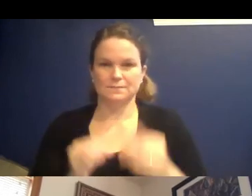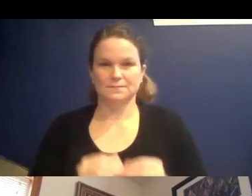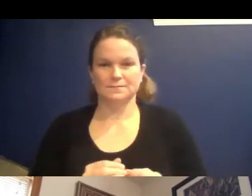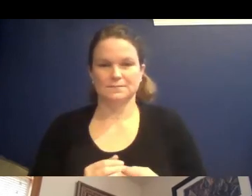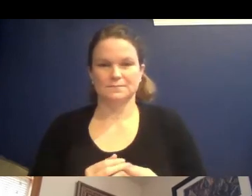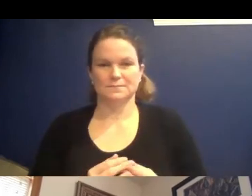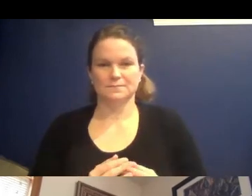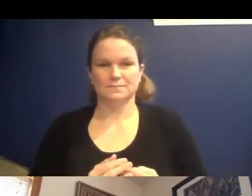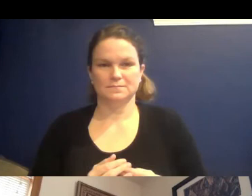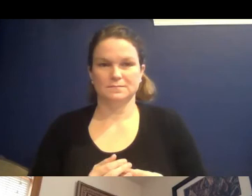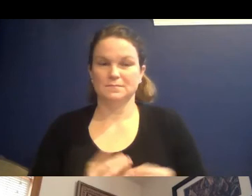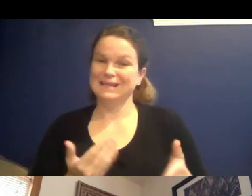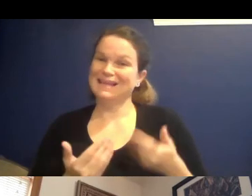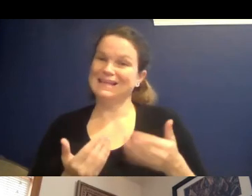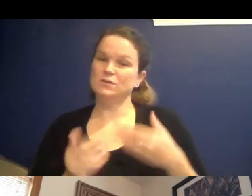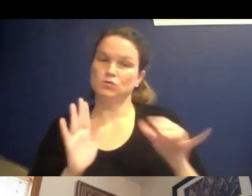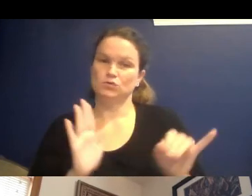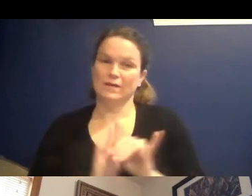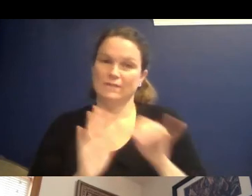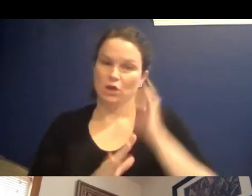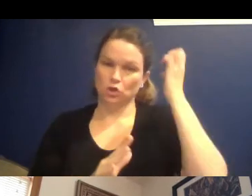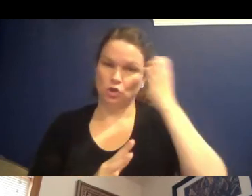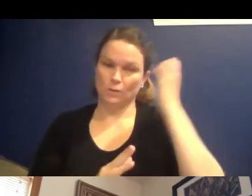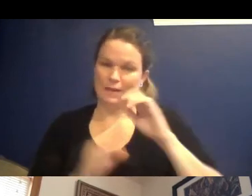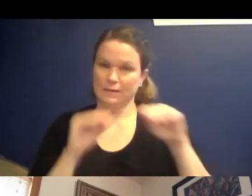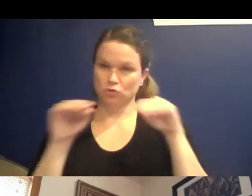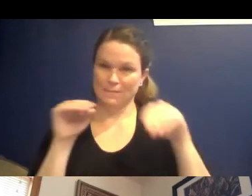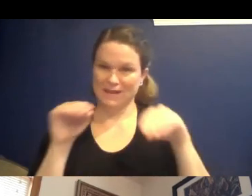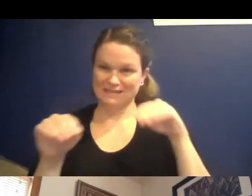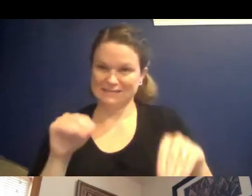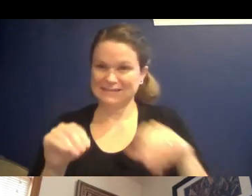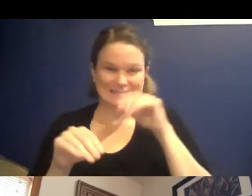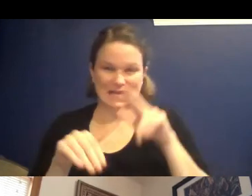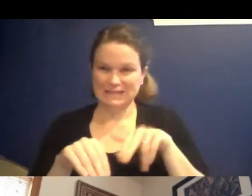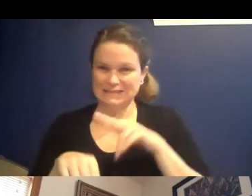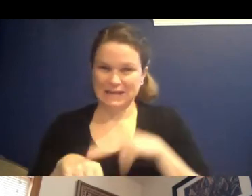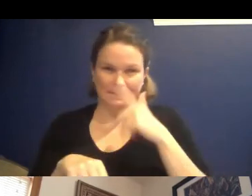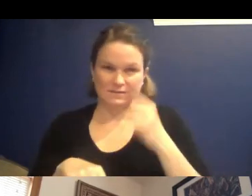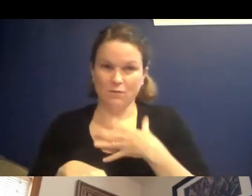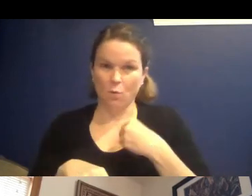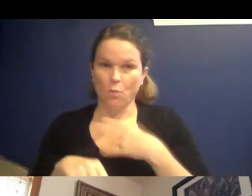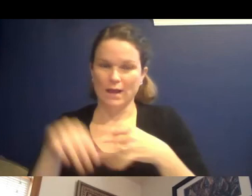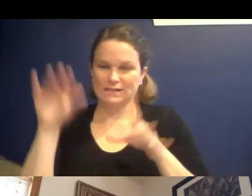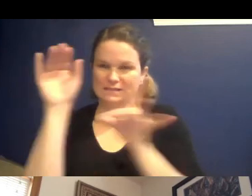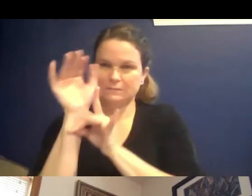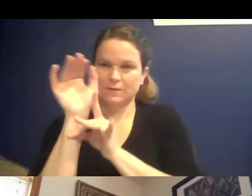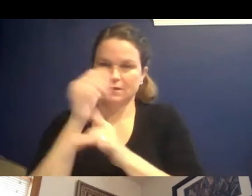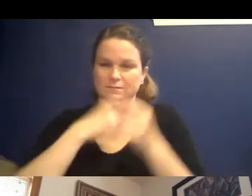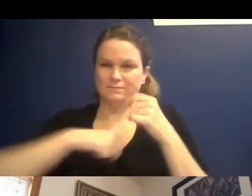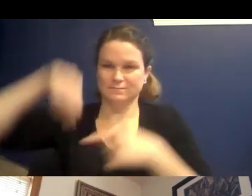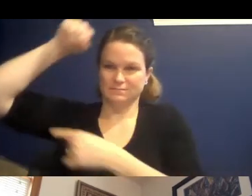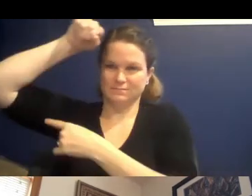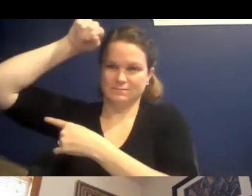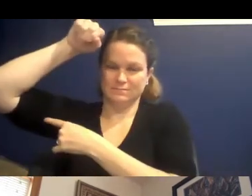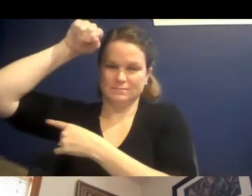They're identifying, we know this is a European praying mantis, which is not native because of the white spot under its right armpit. And